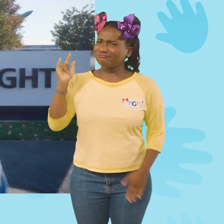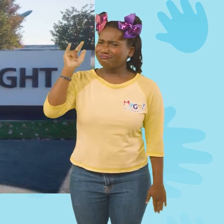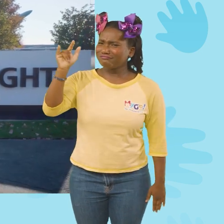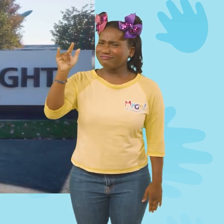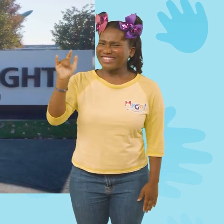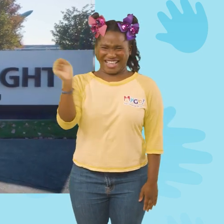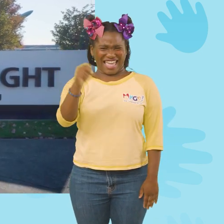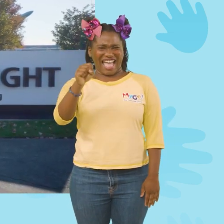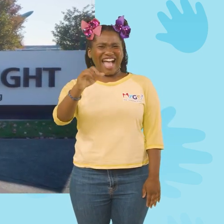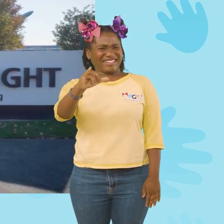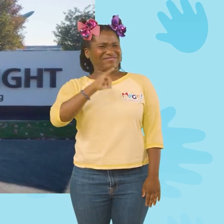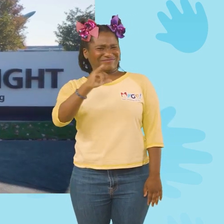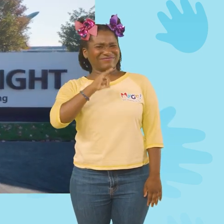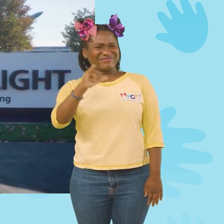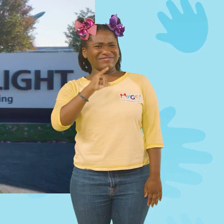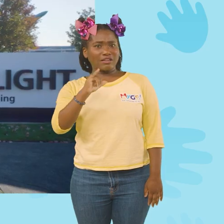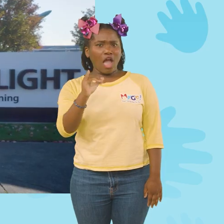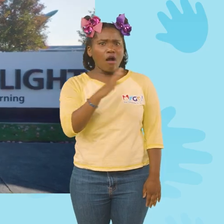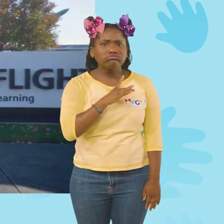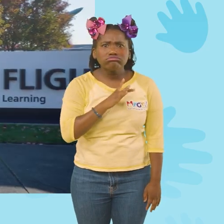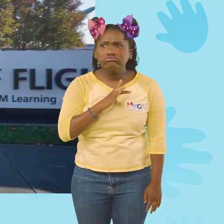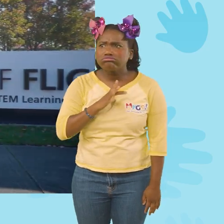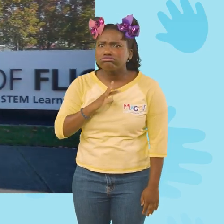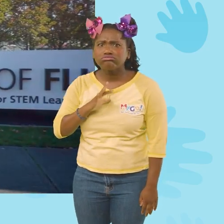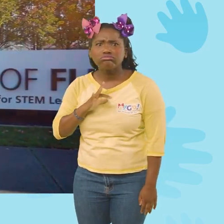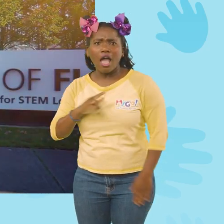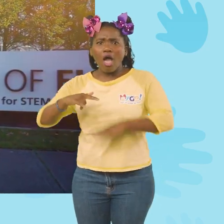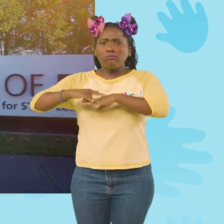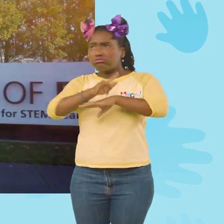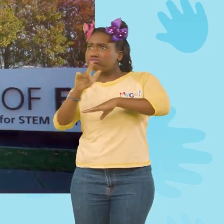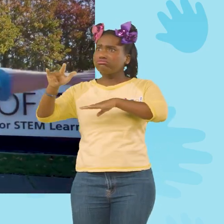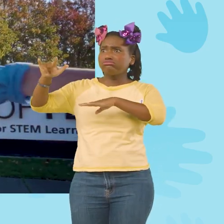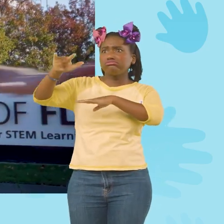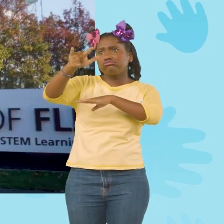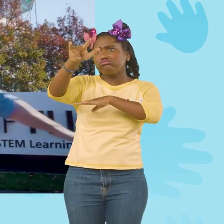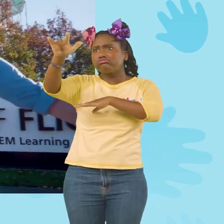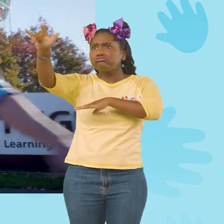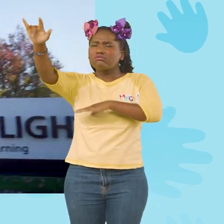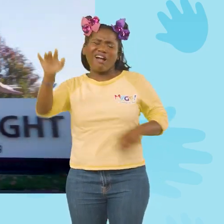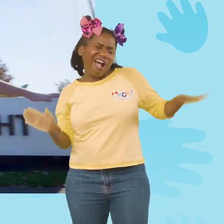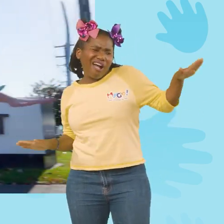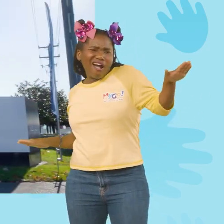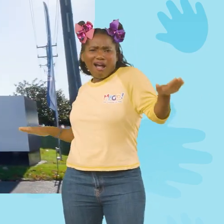airplanes? Yeah, I do too. They're so cool how high they fly in the sky.